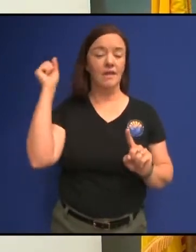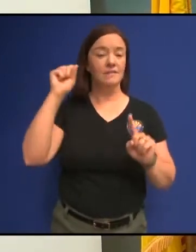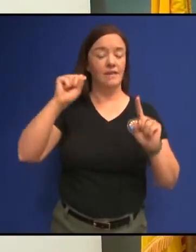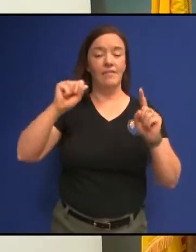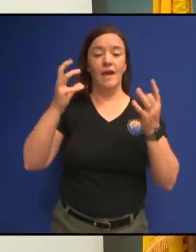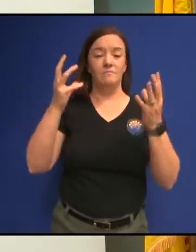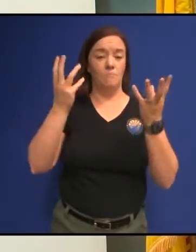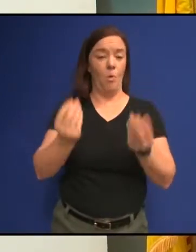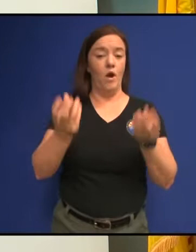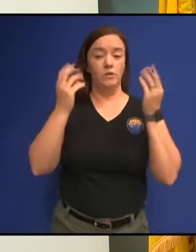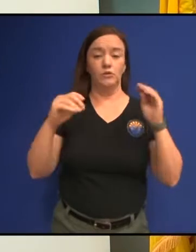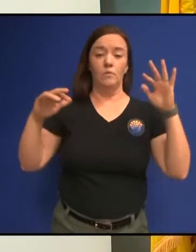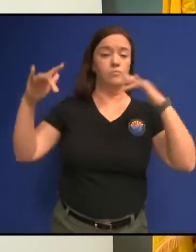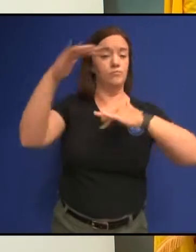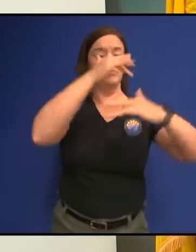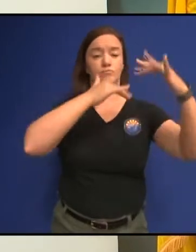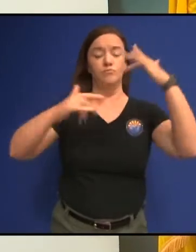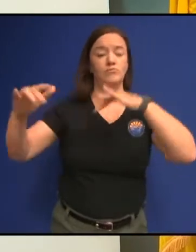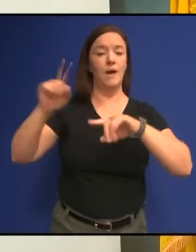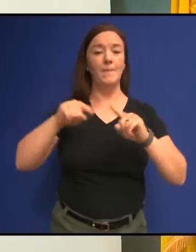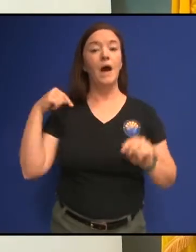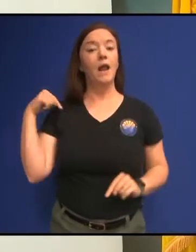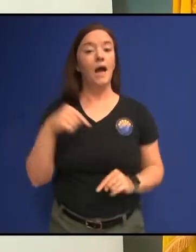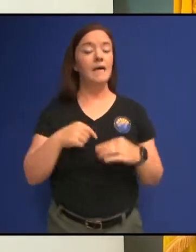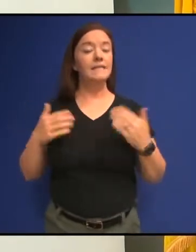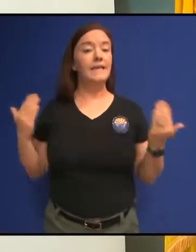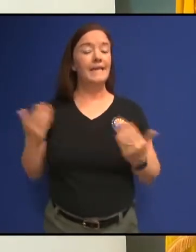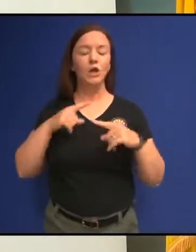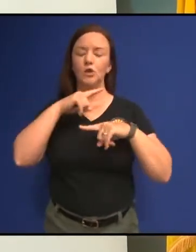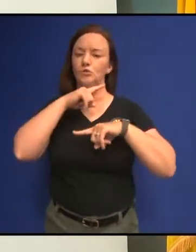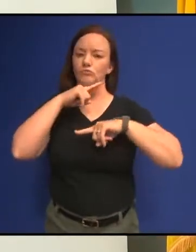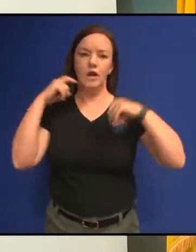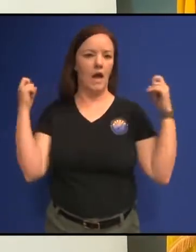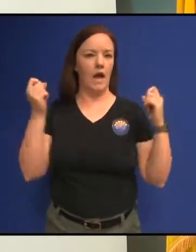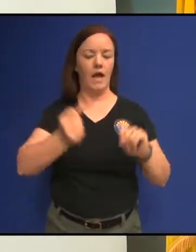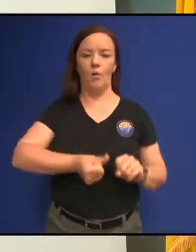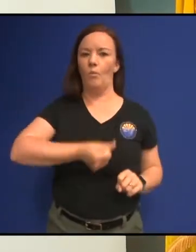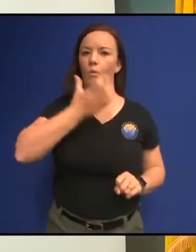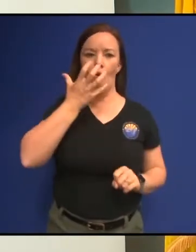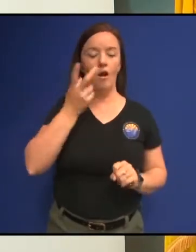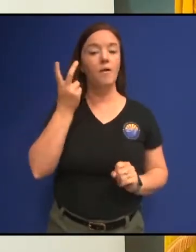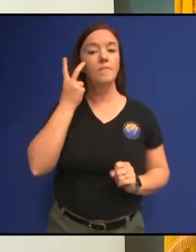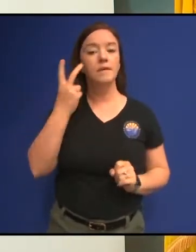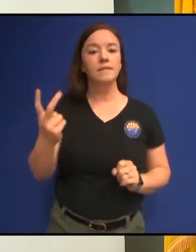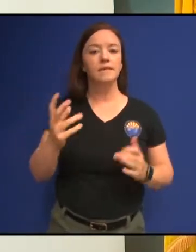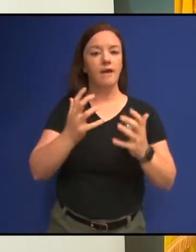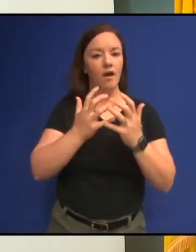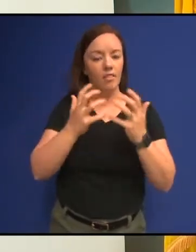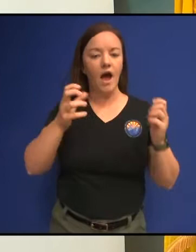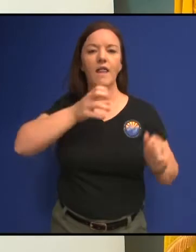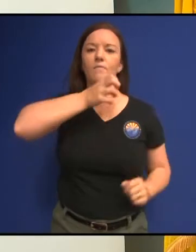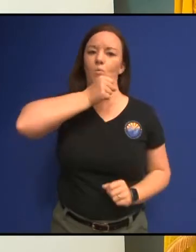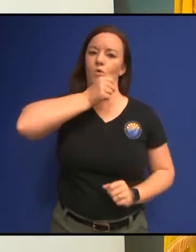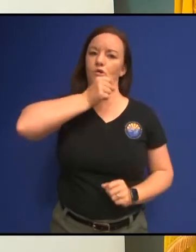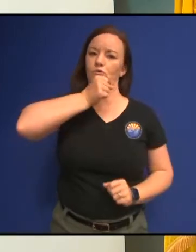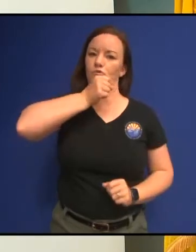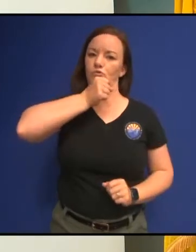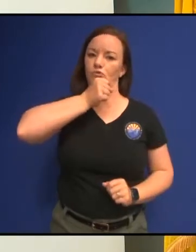into the atmosphere. Over us here, where we're really dry and really warm, you can see a lot of orange